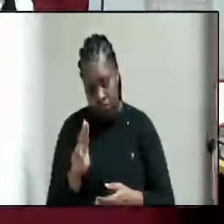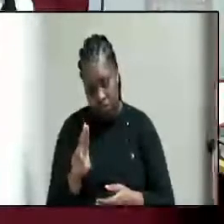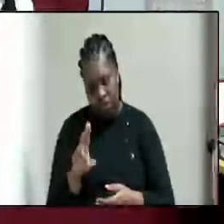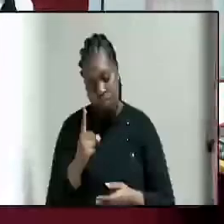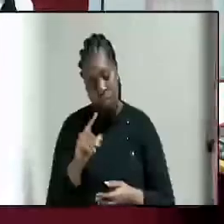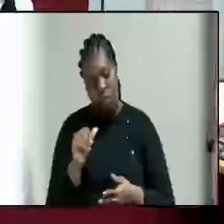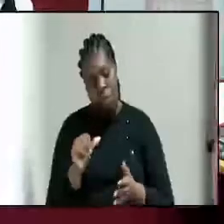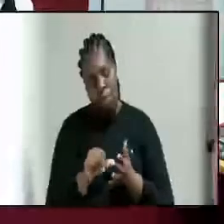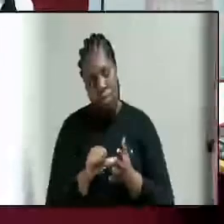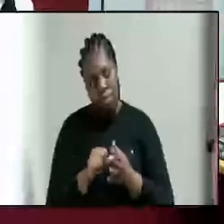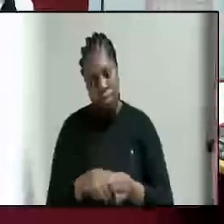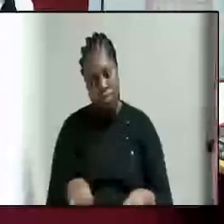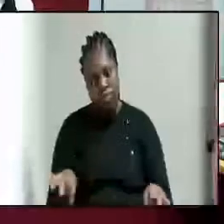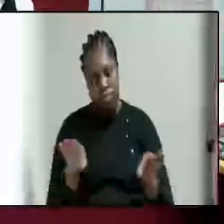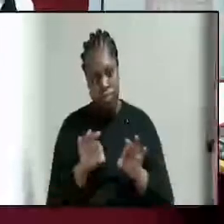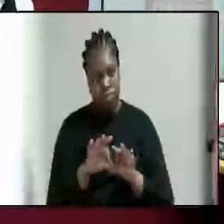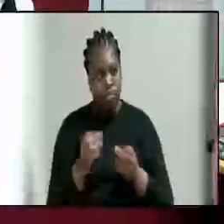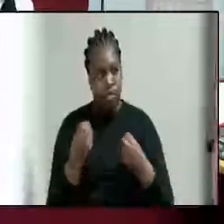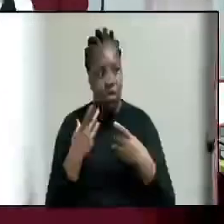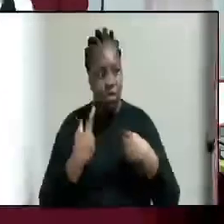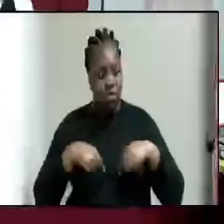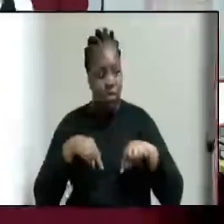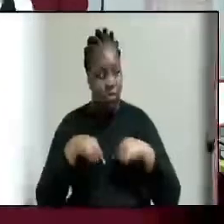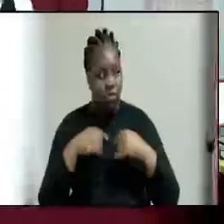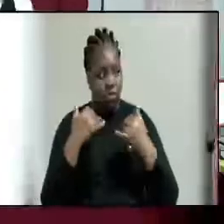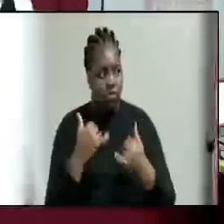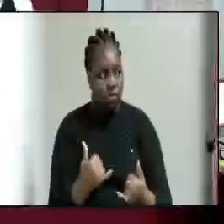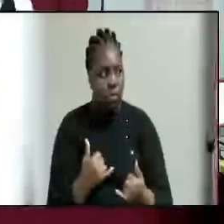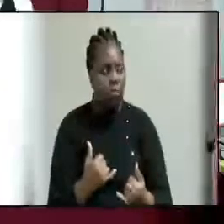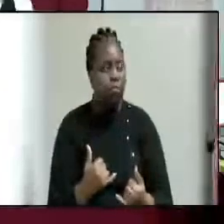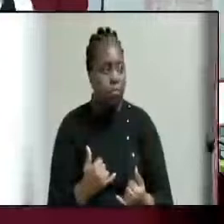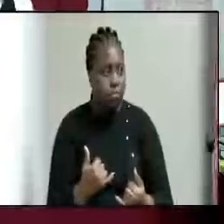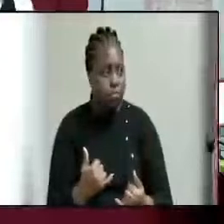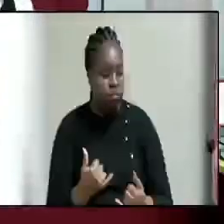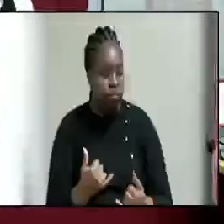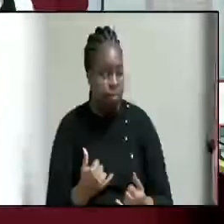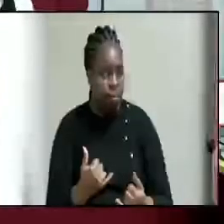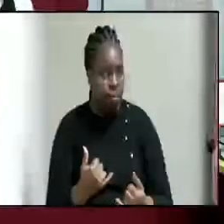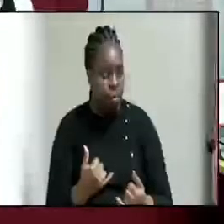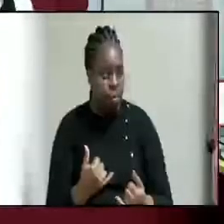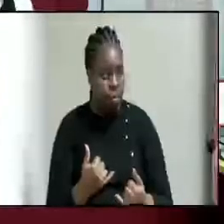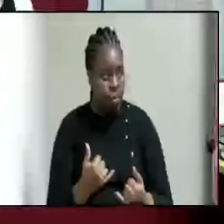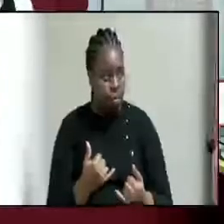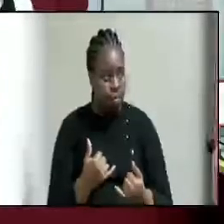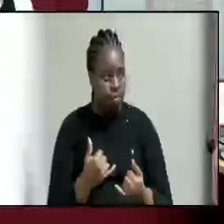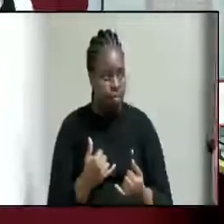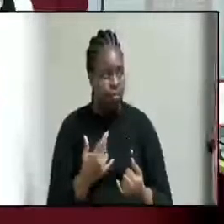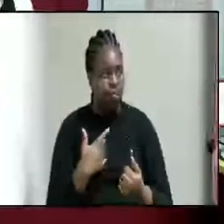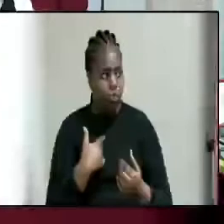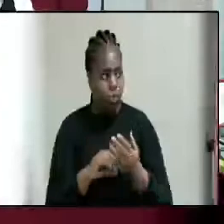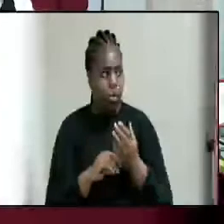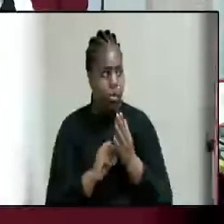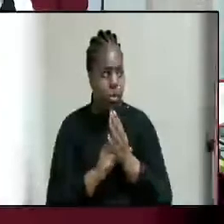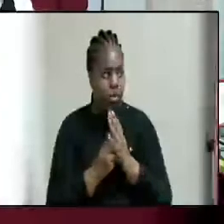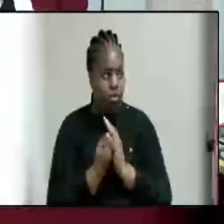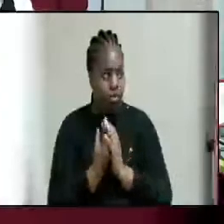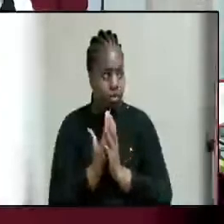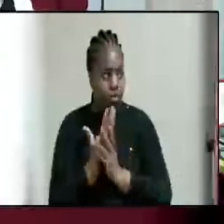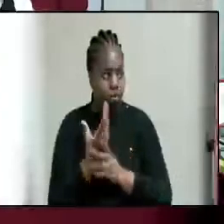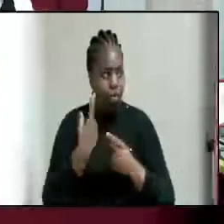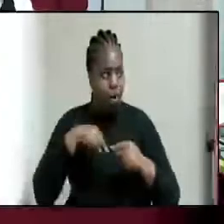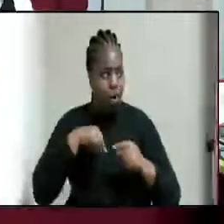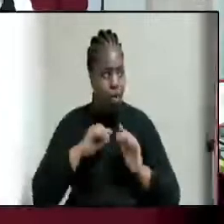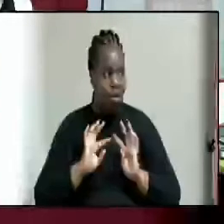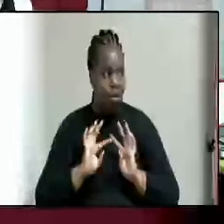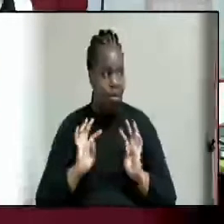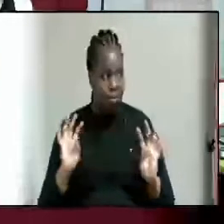valuable input you've provided to us. We have certainly, grown a lot as a panel in